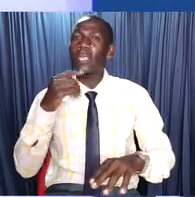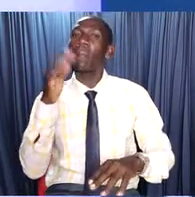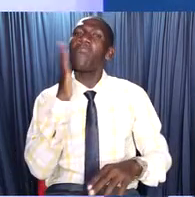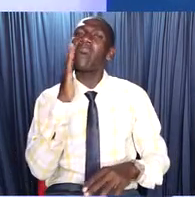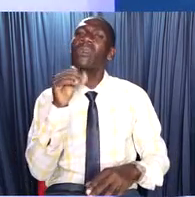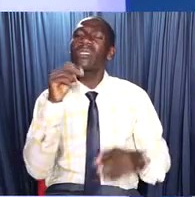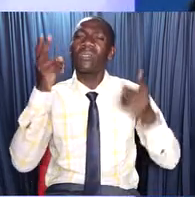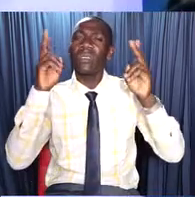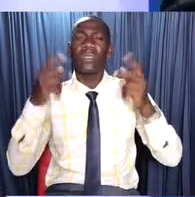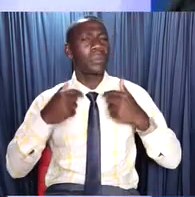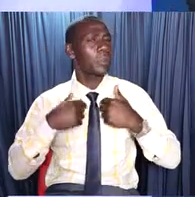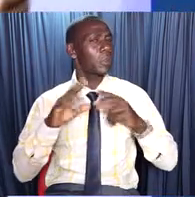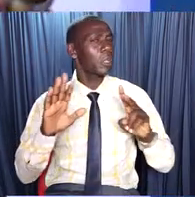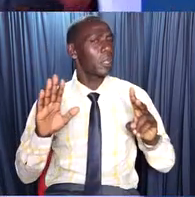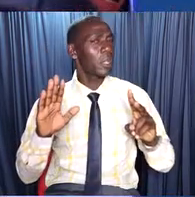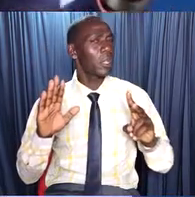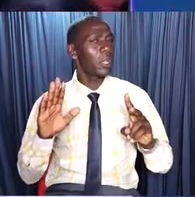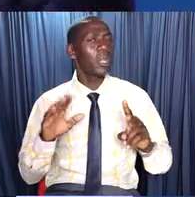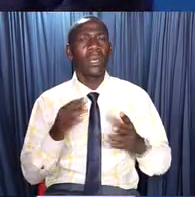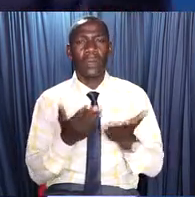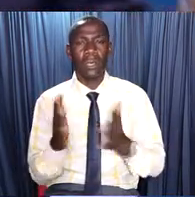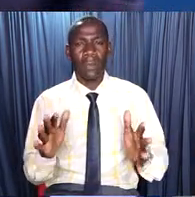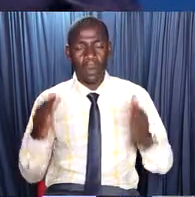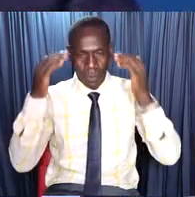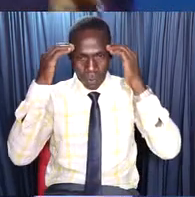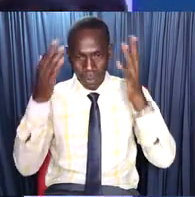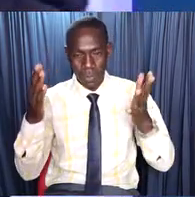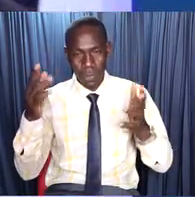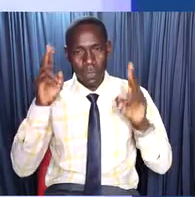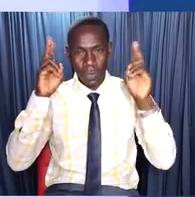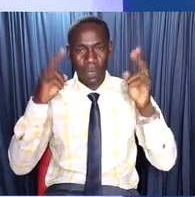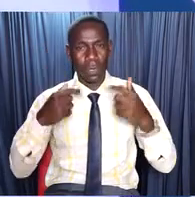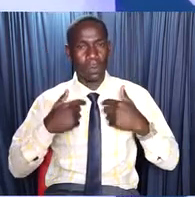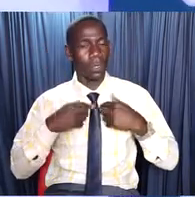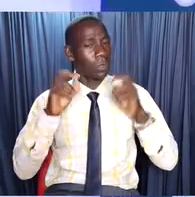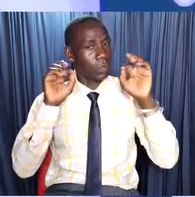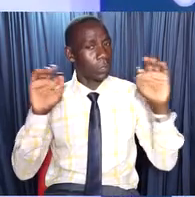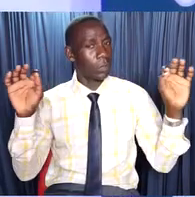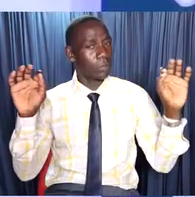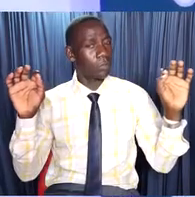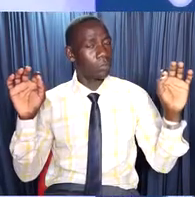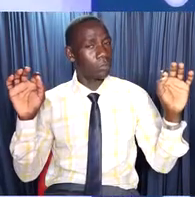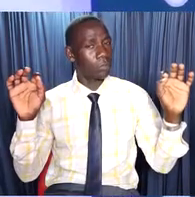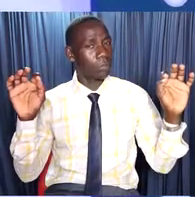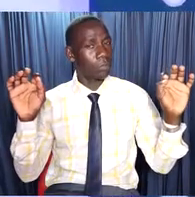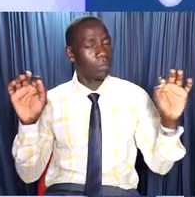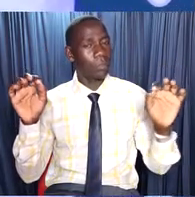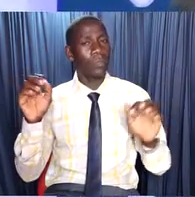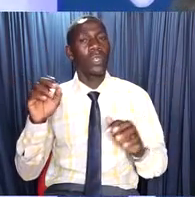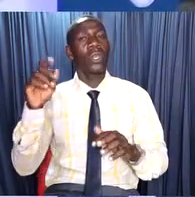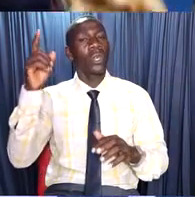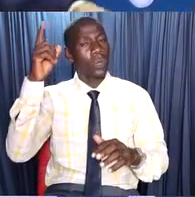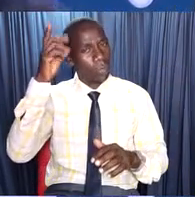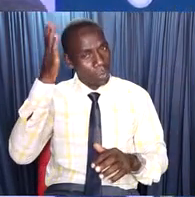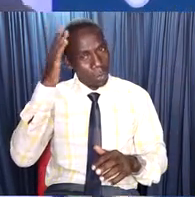time when the son said, mother don't bother me. Hako hajui neno nisinisumbue. The servant does not know that he should not be bothered. Ajualo ni